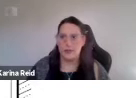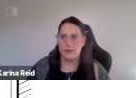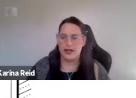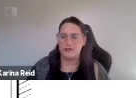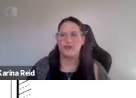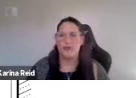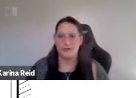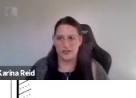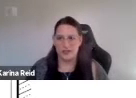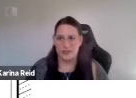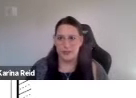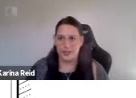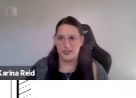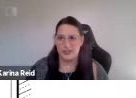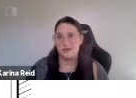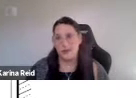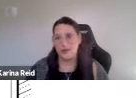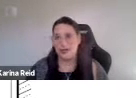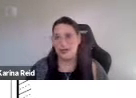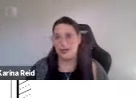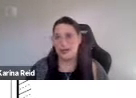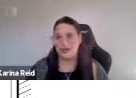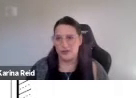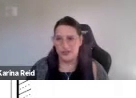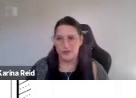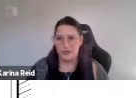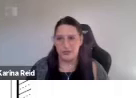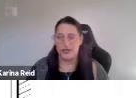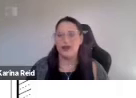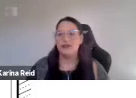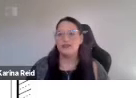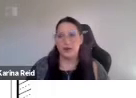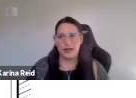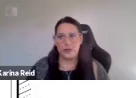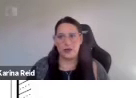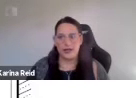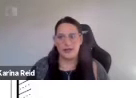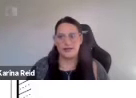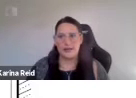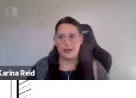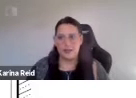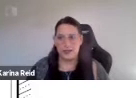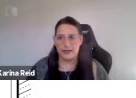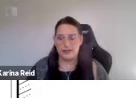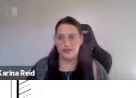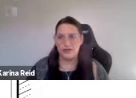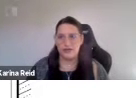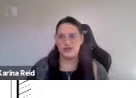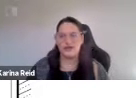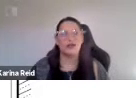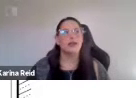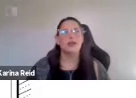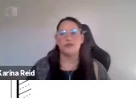with the Common App for freshman applications, but right now that is freshmen only. So anyone that is thinking of applying as a